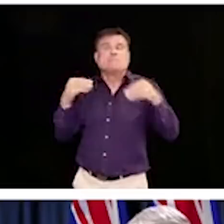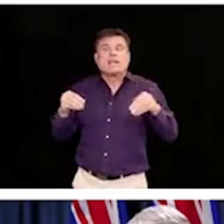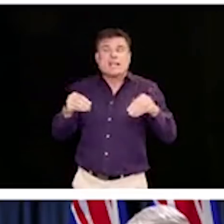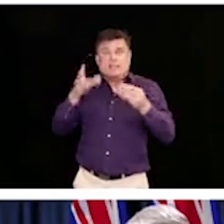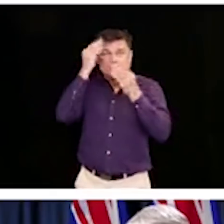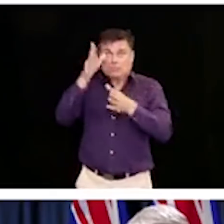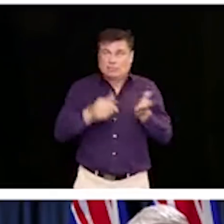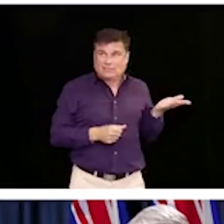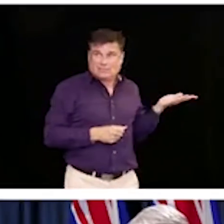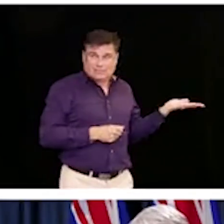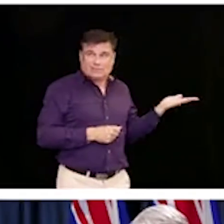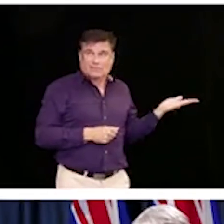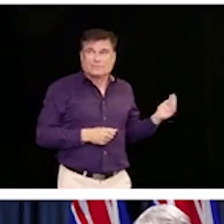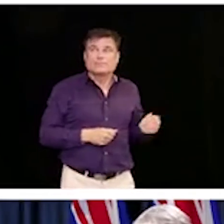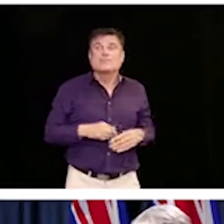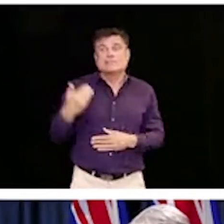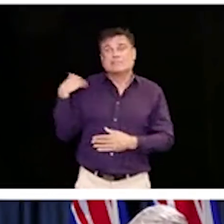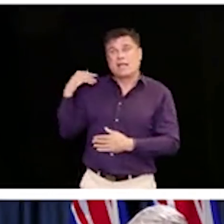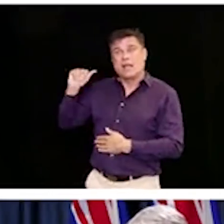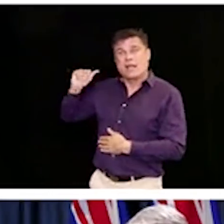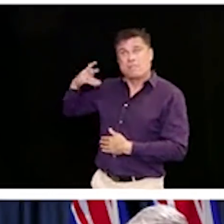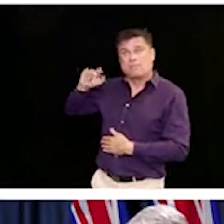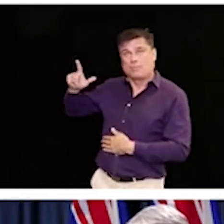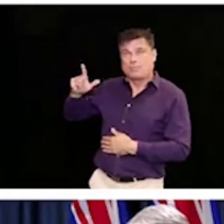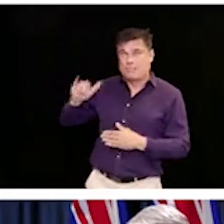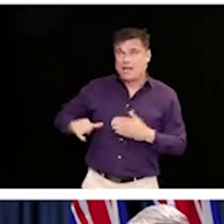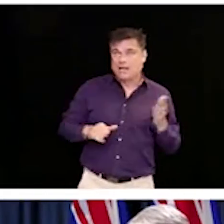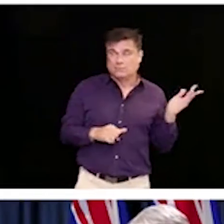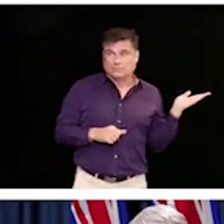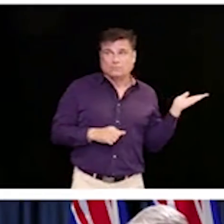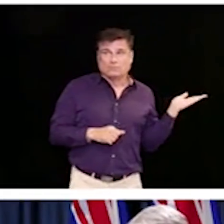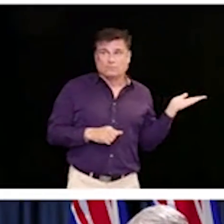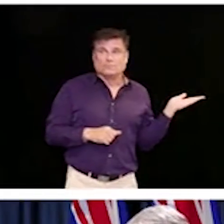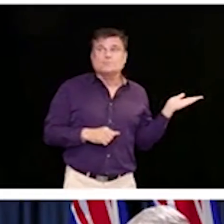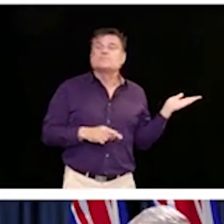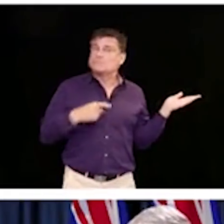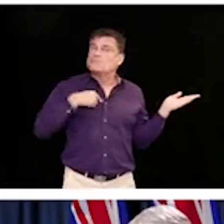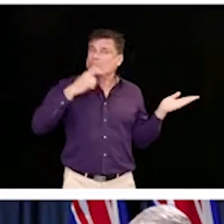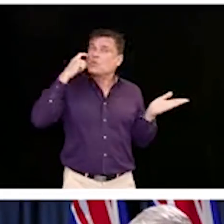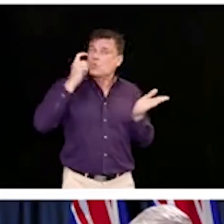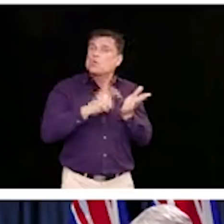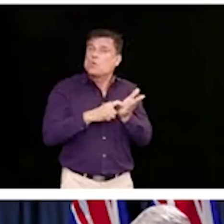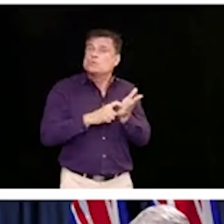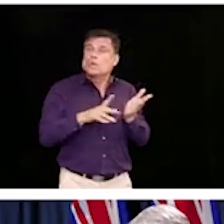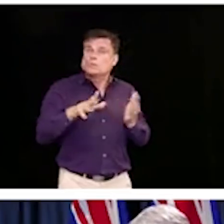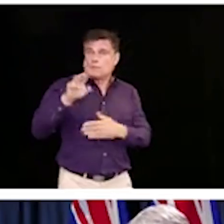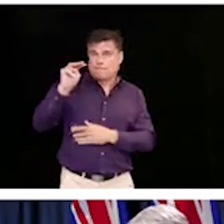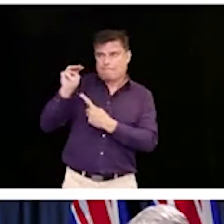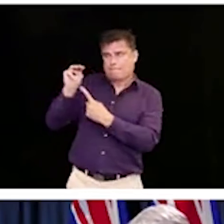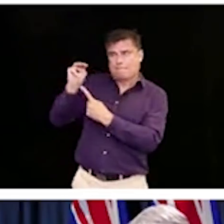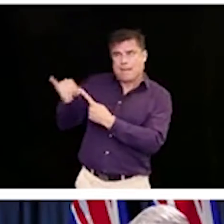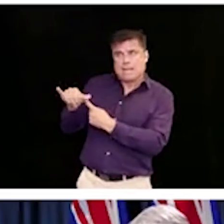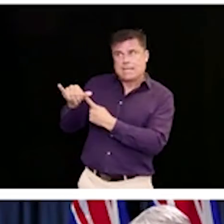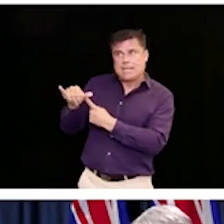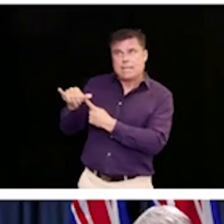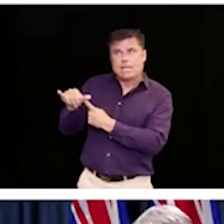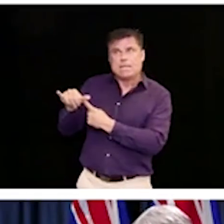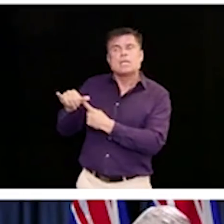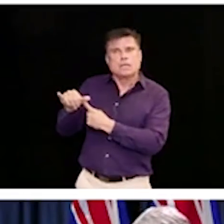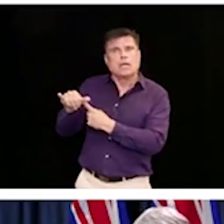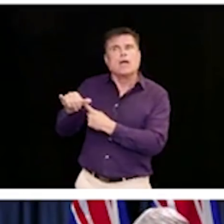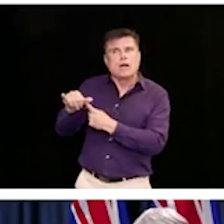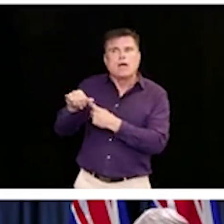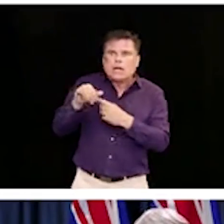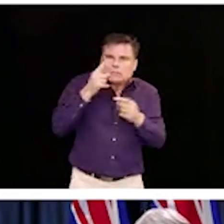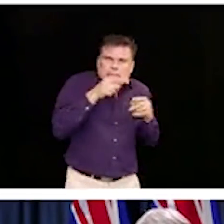again, a reminder that April is the most recent, so we still expect we'll see some real drops and some real challenges through the month of May as well before